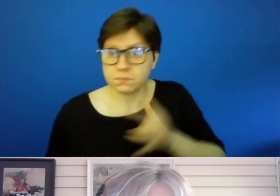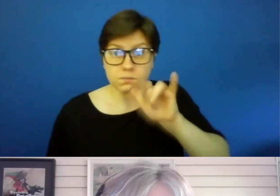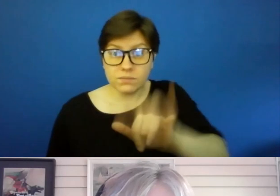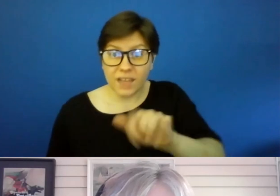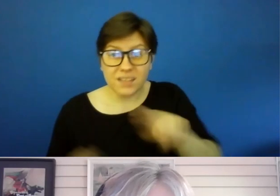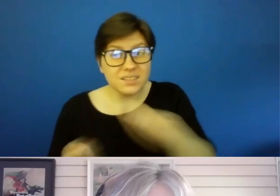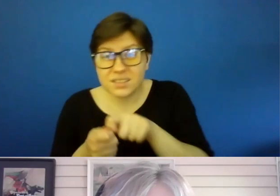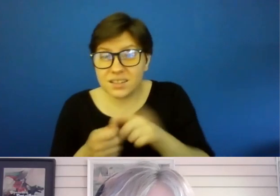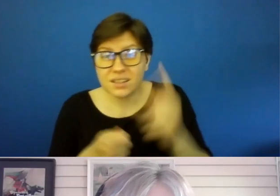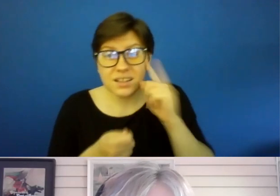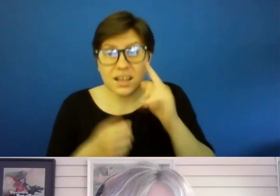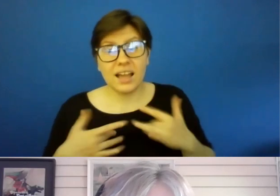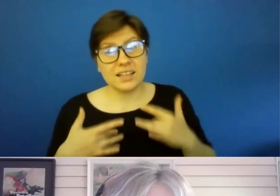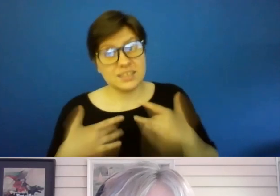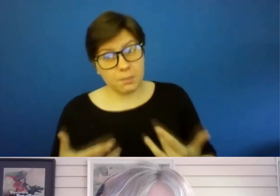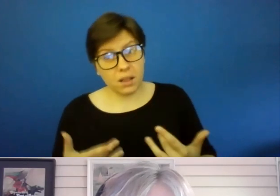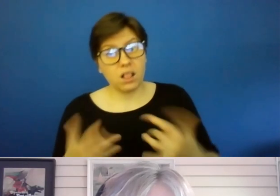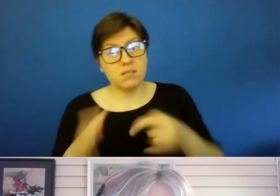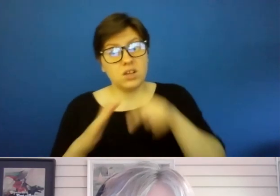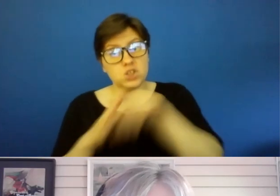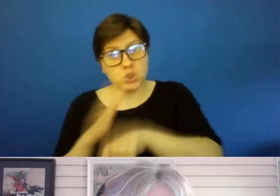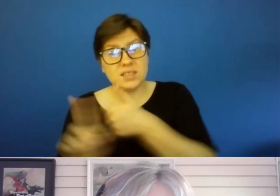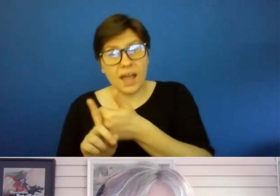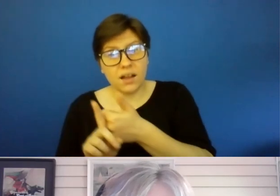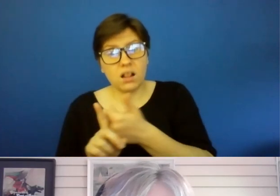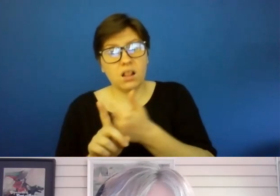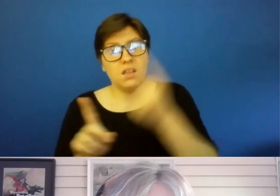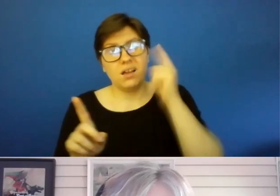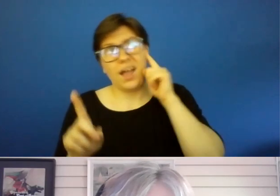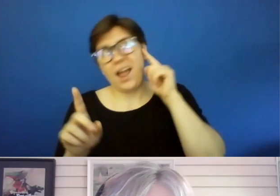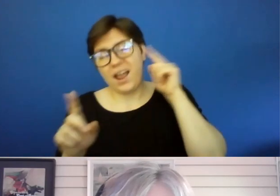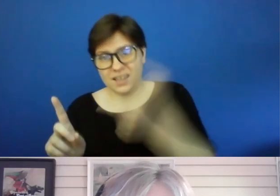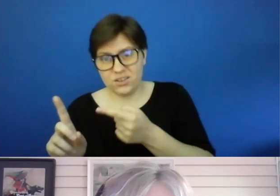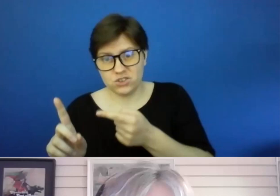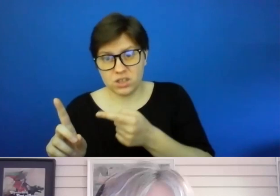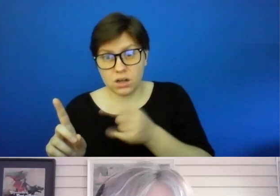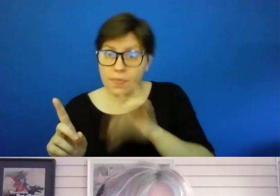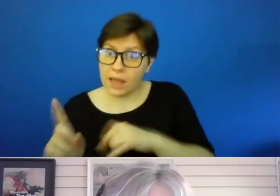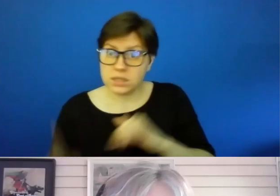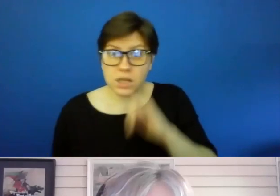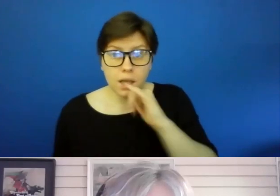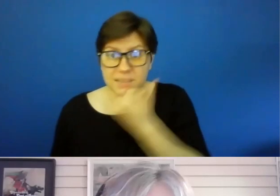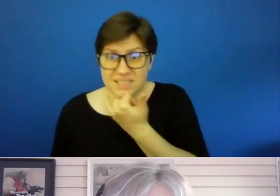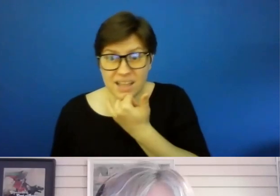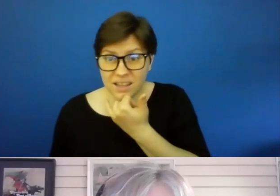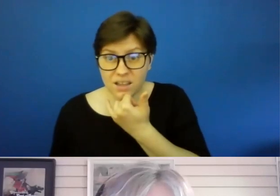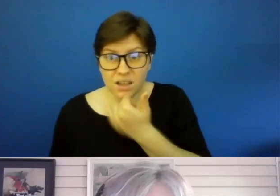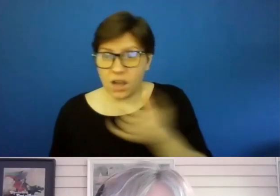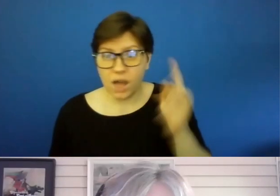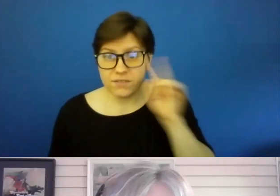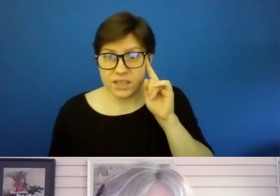in typical suicidal ideation. And it's a mistake. It's a mistake of thinking.